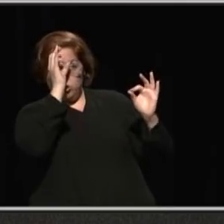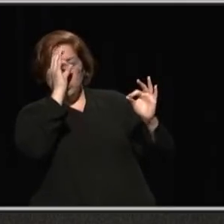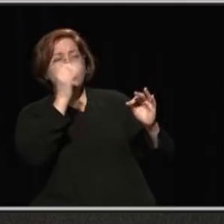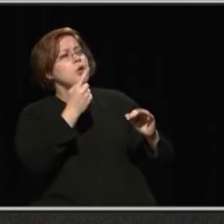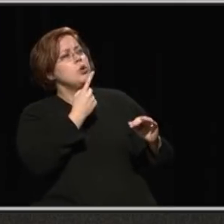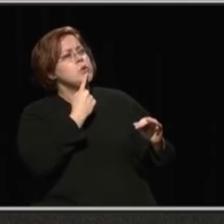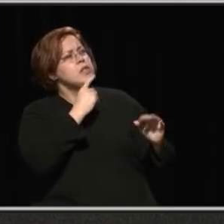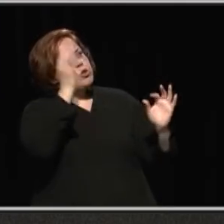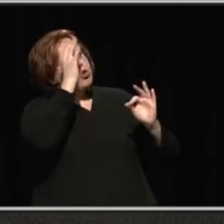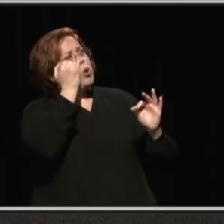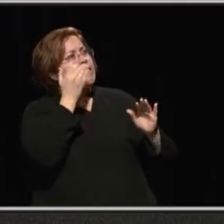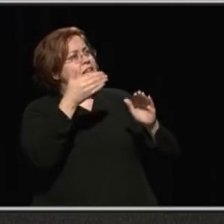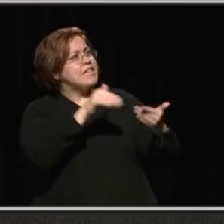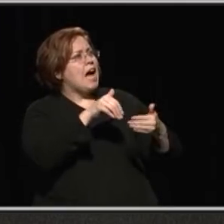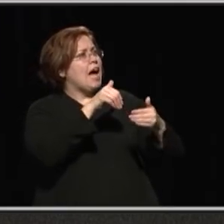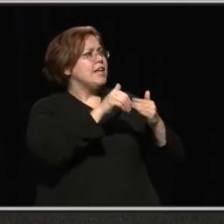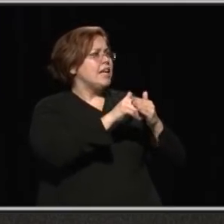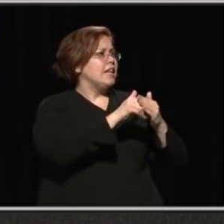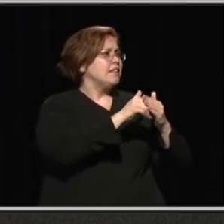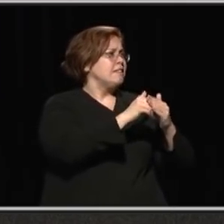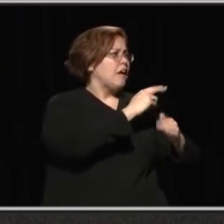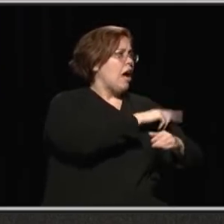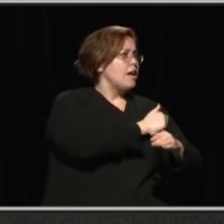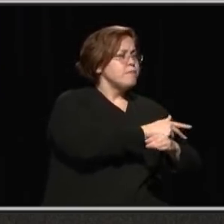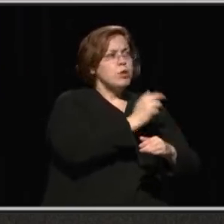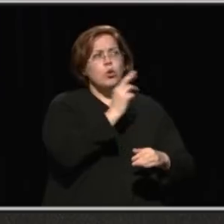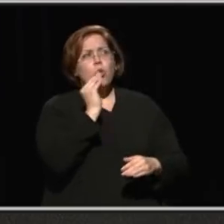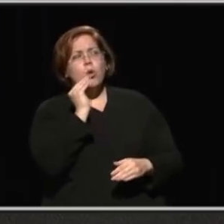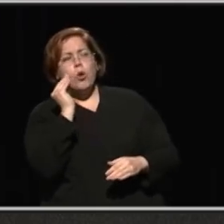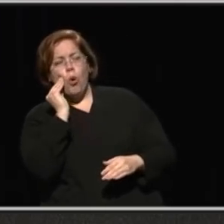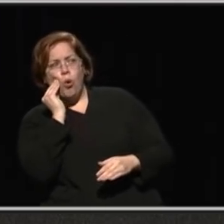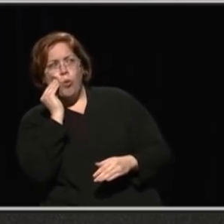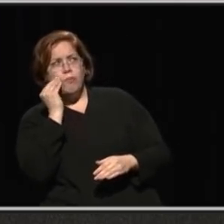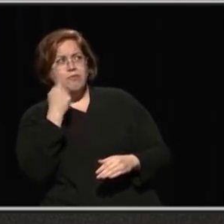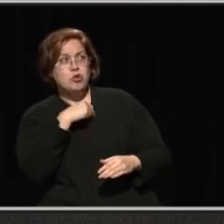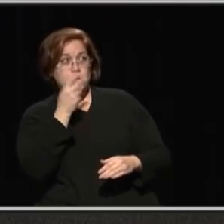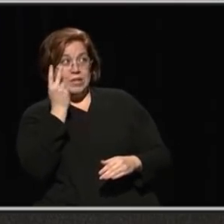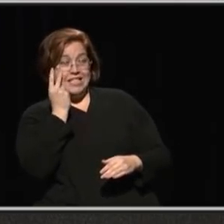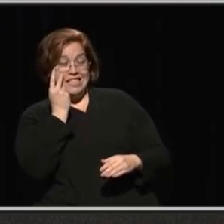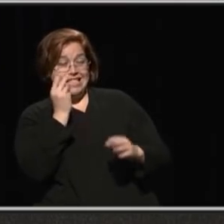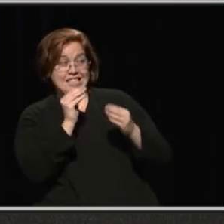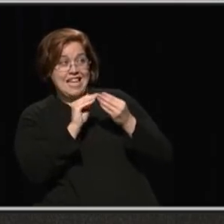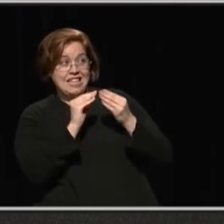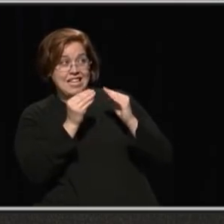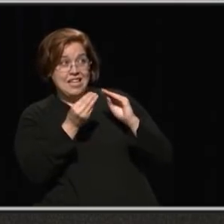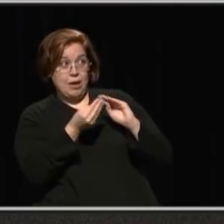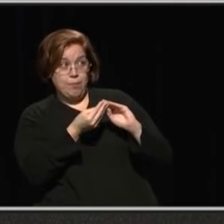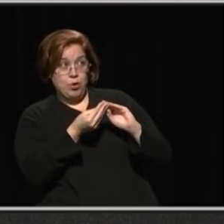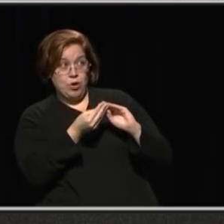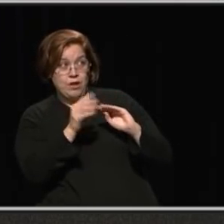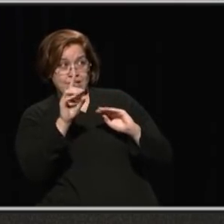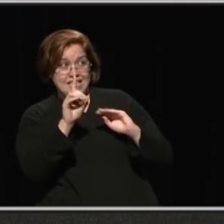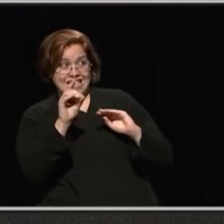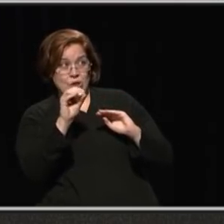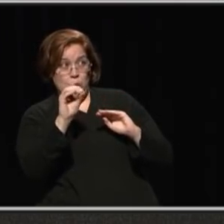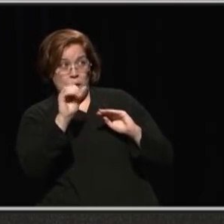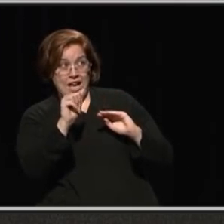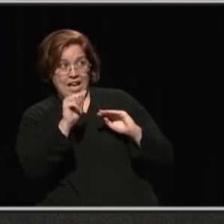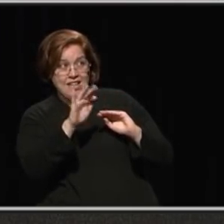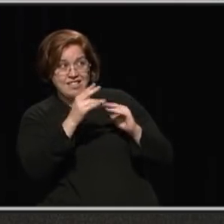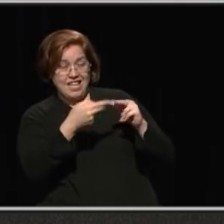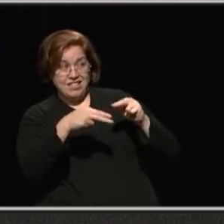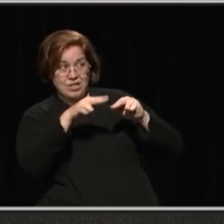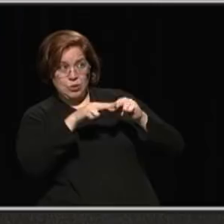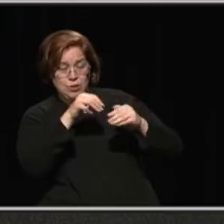that you don't know if they died in a facility or maybe at home. Do we see that the number of DOAs has increased here